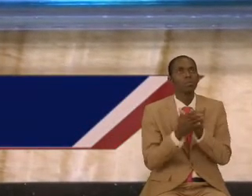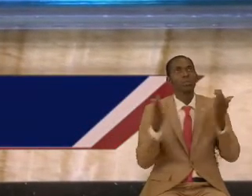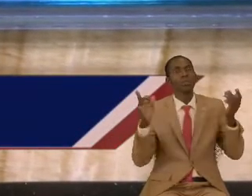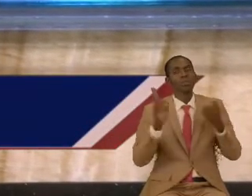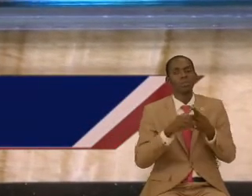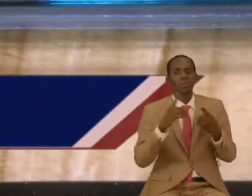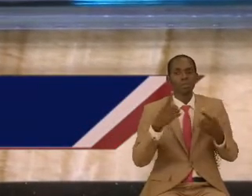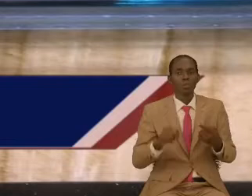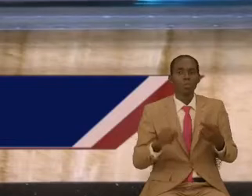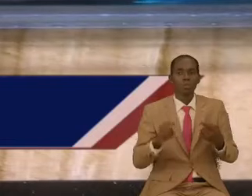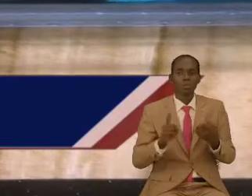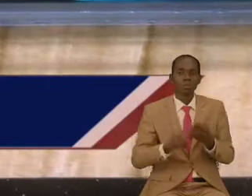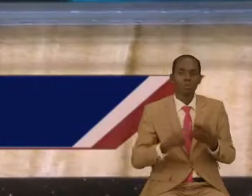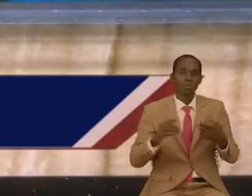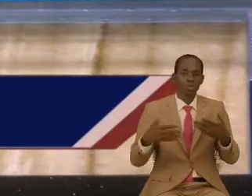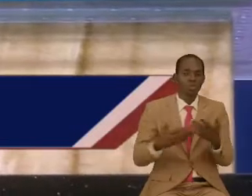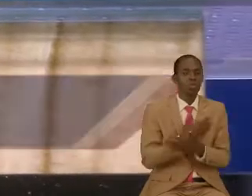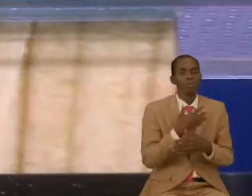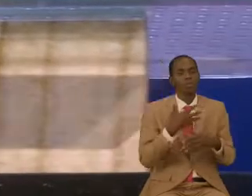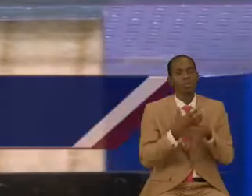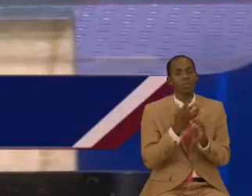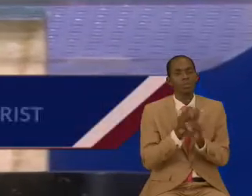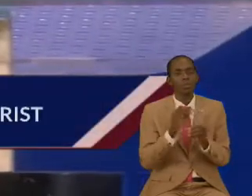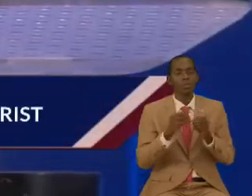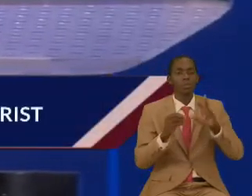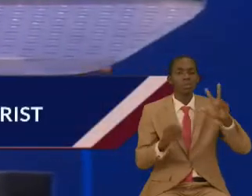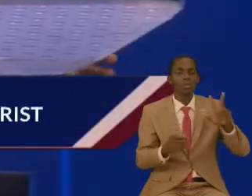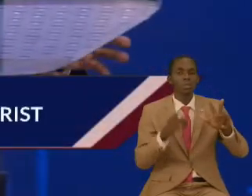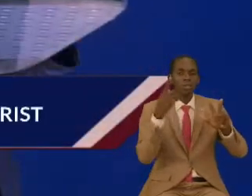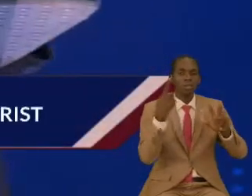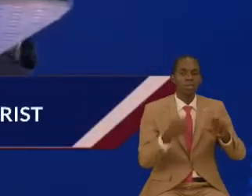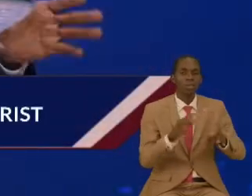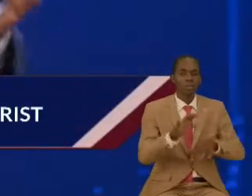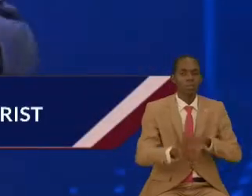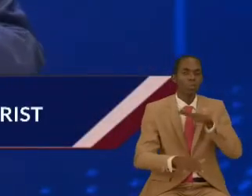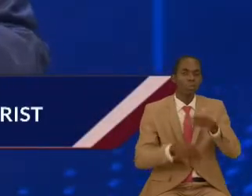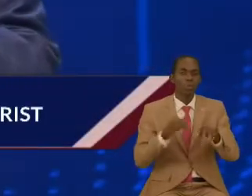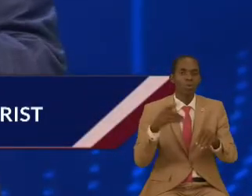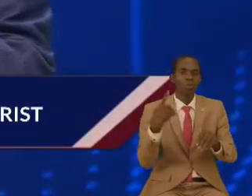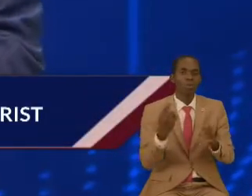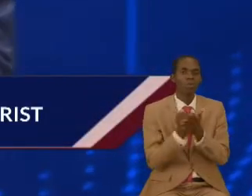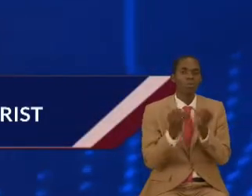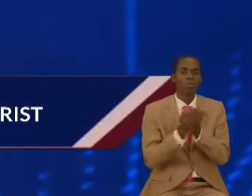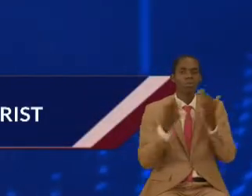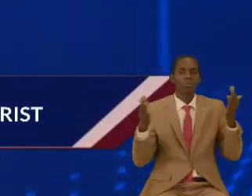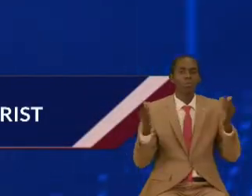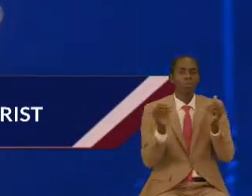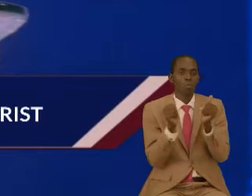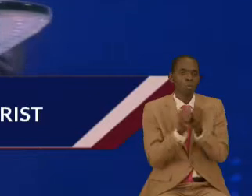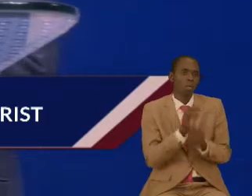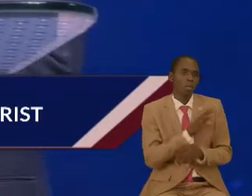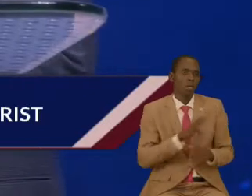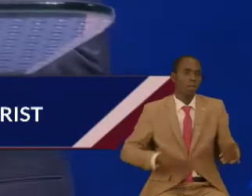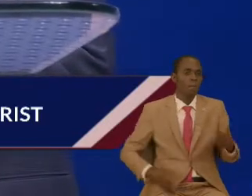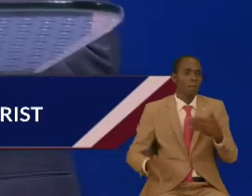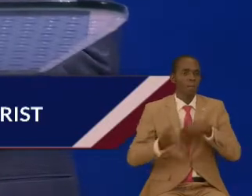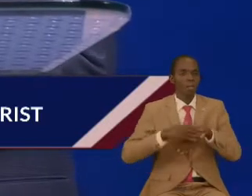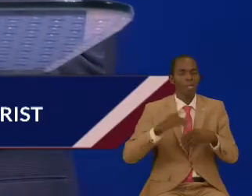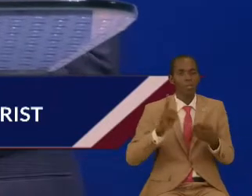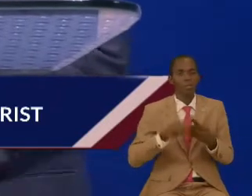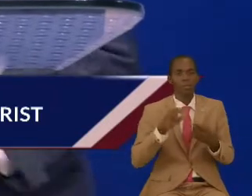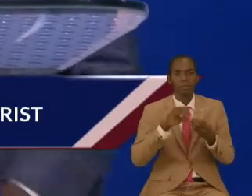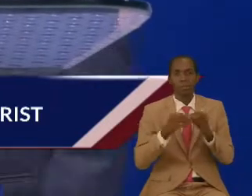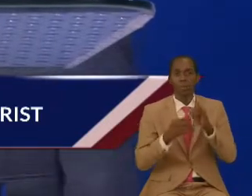creatures. And then number three, the work of the crucified with Christ. Look at number one.